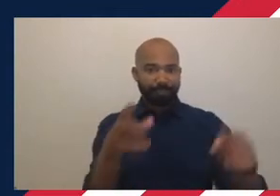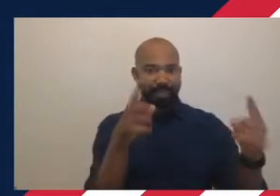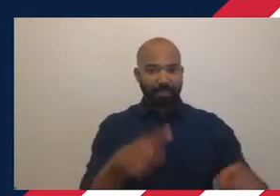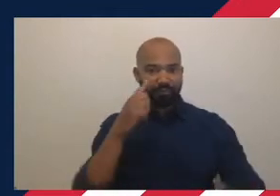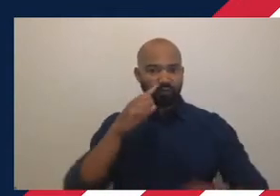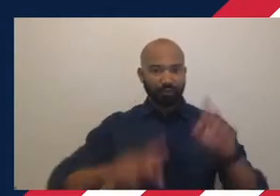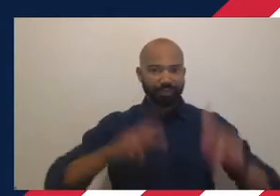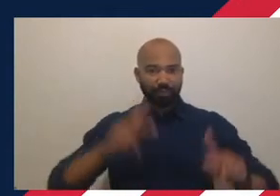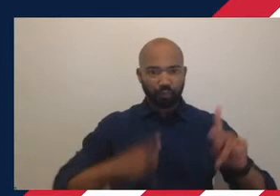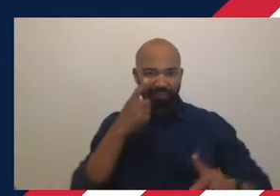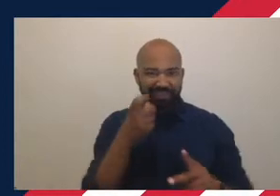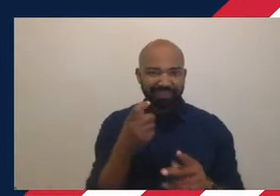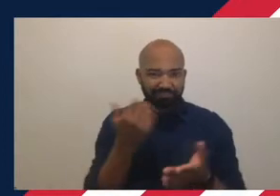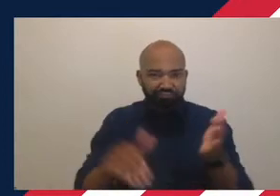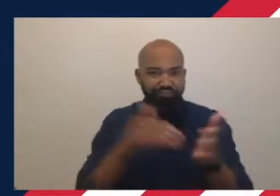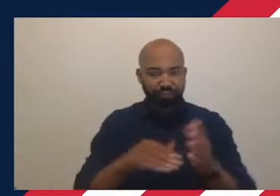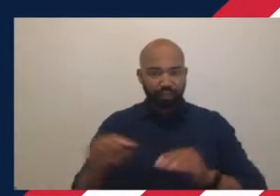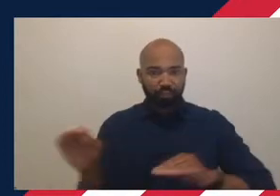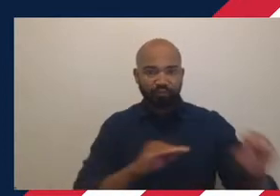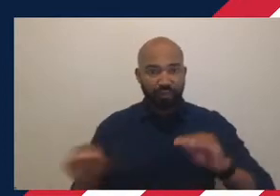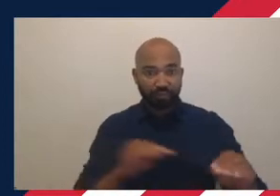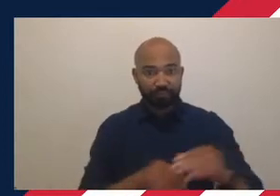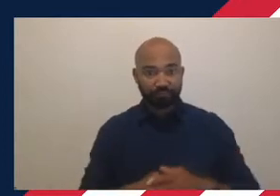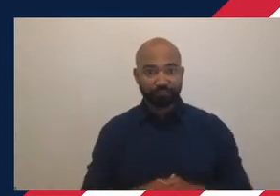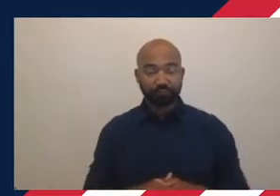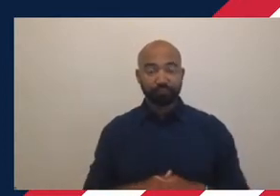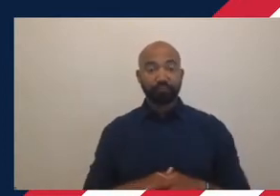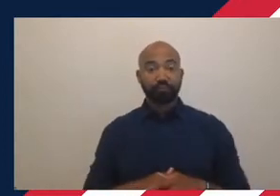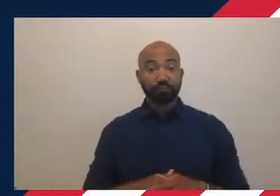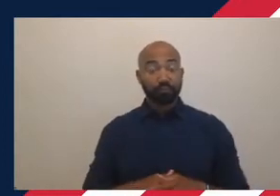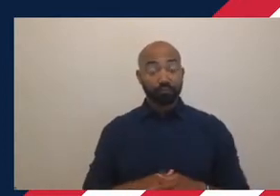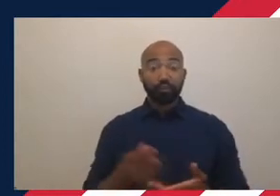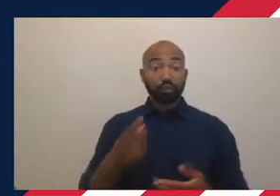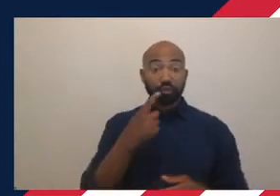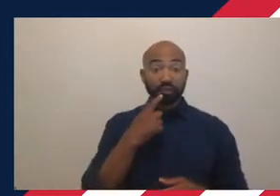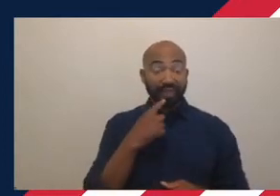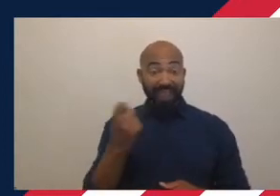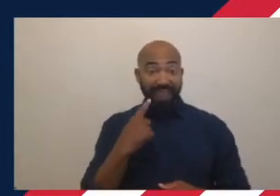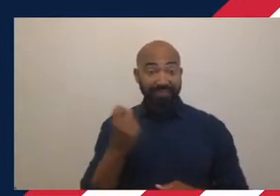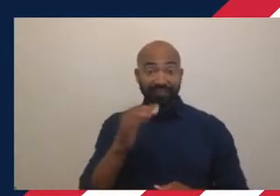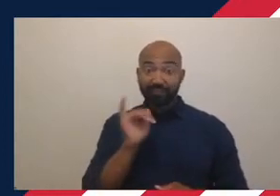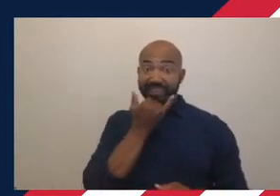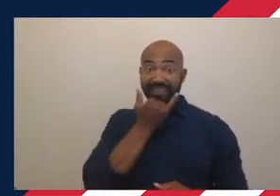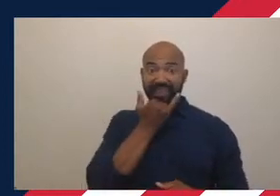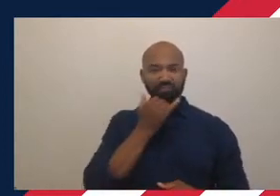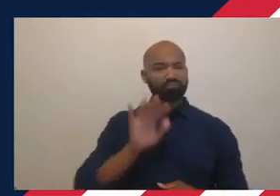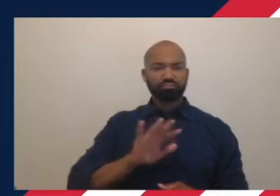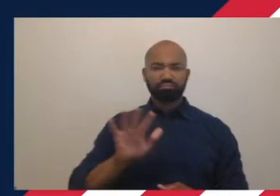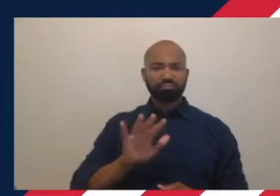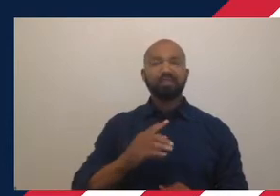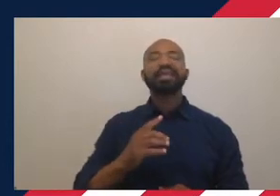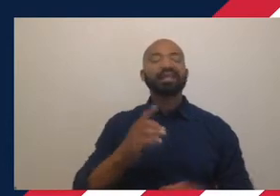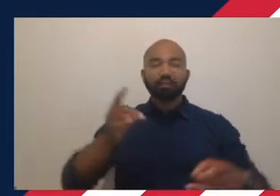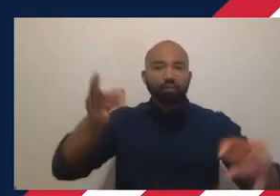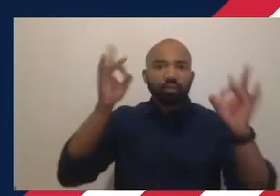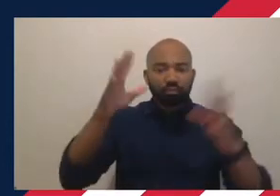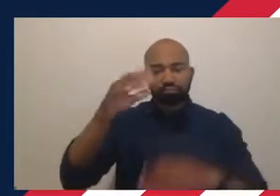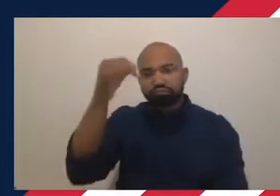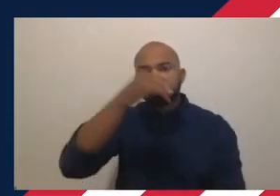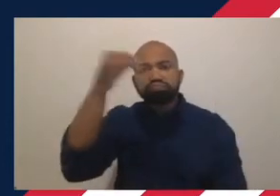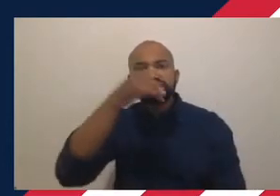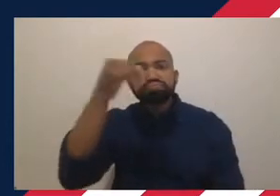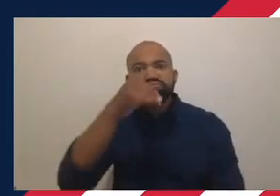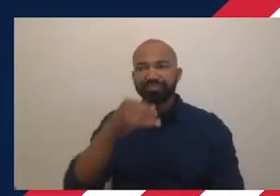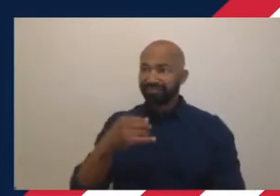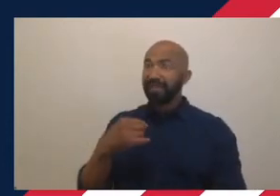it was a mistake. I would say it is absurd. And I would like President Trump to go work in a meat processing plant for just 1